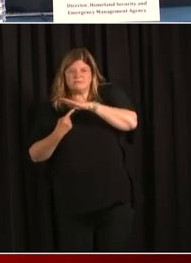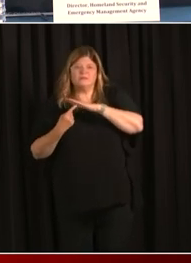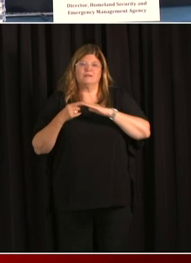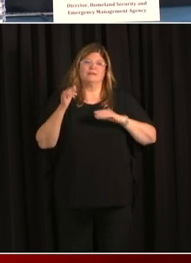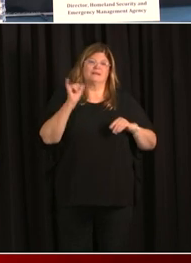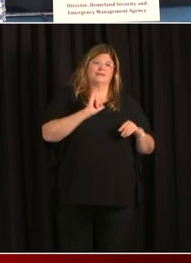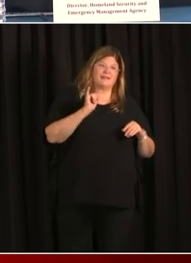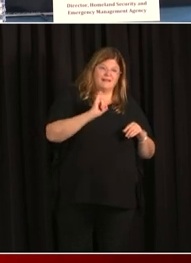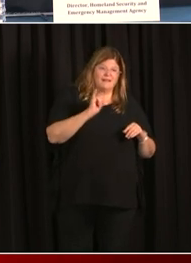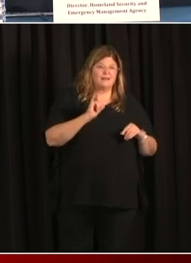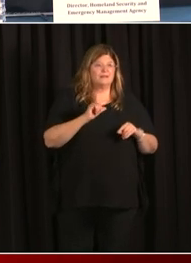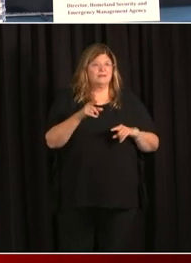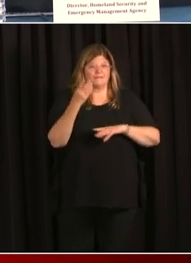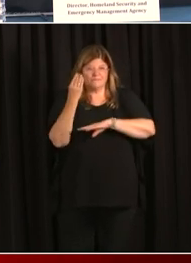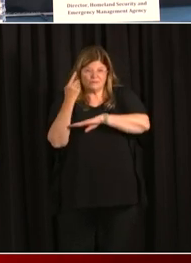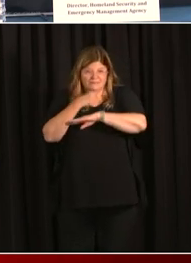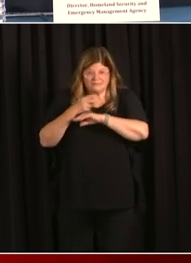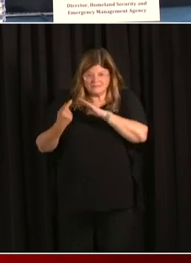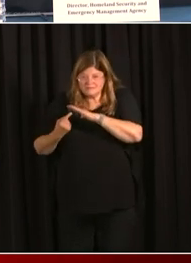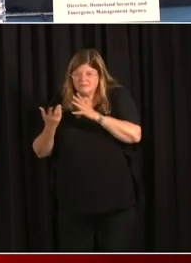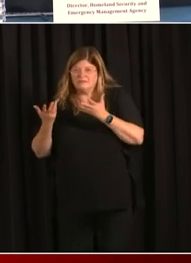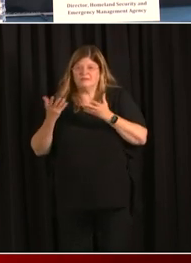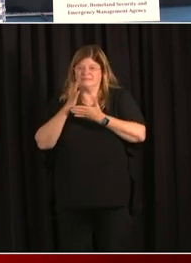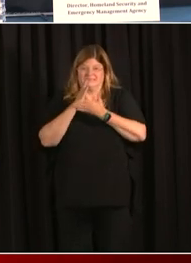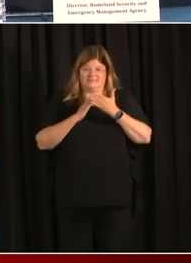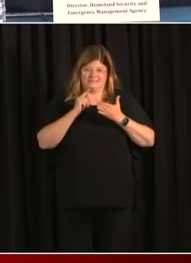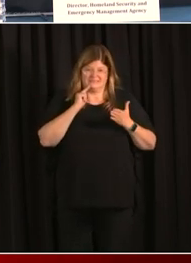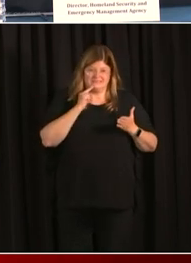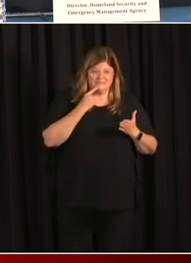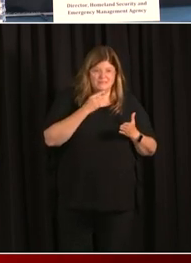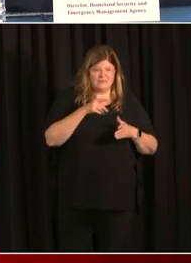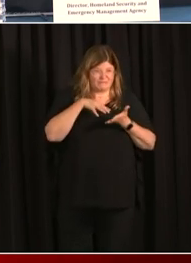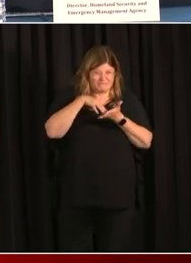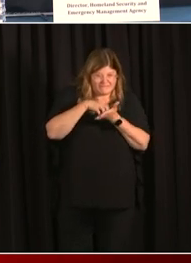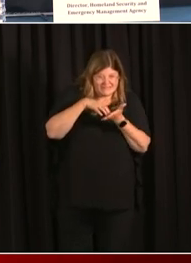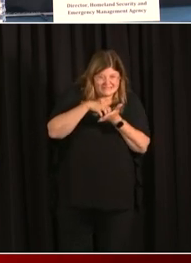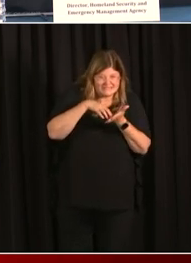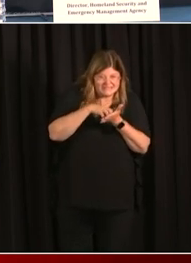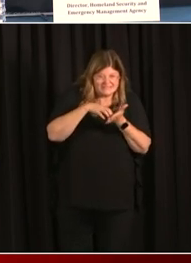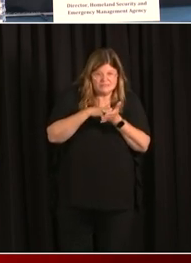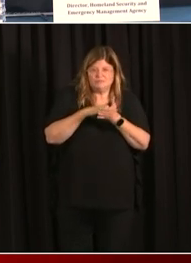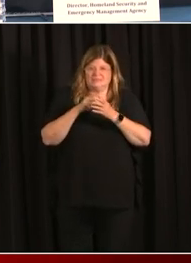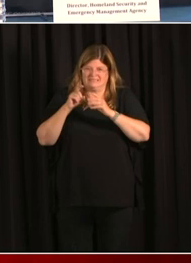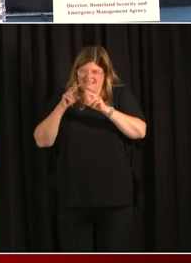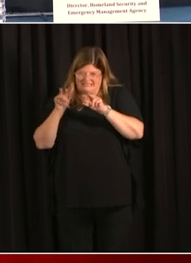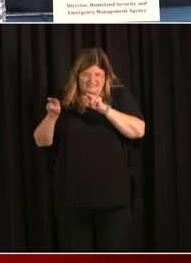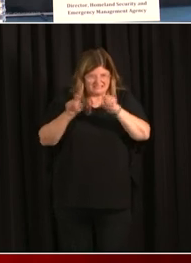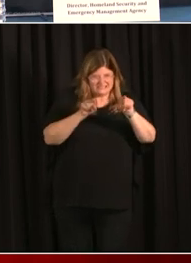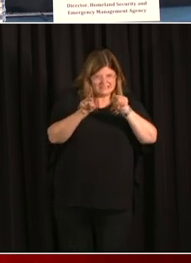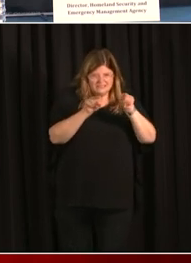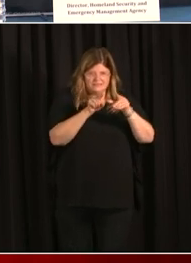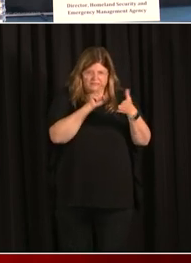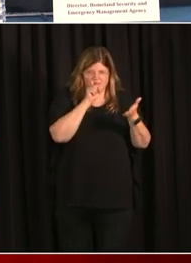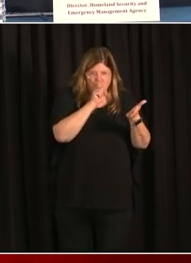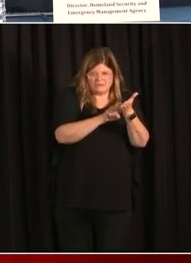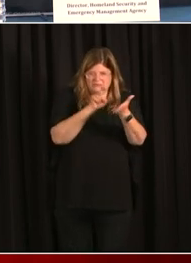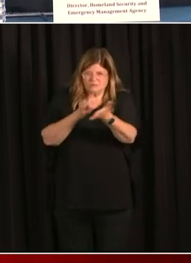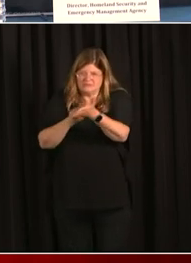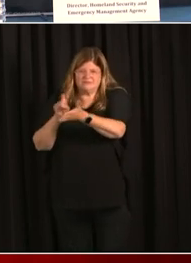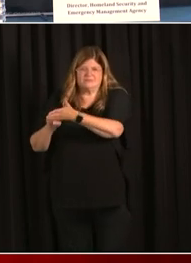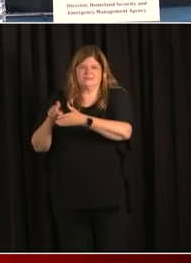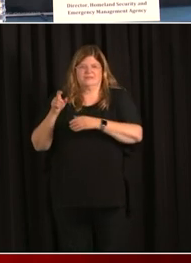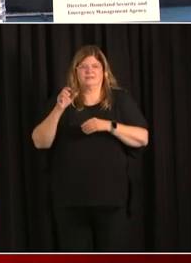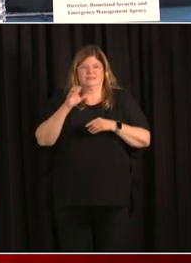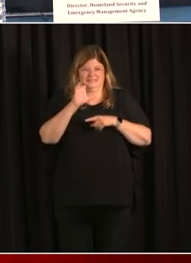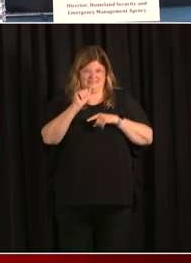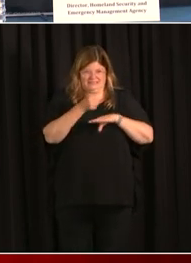some of our vulnerable populations and knowing that when we did identify positive cases, that we could put them